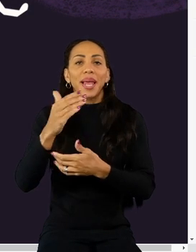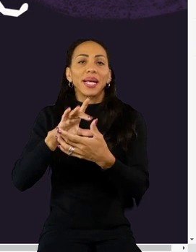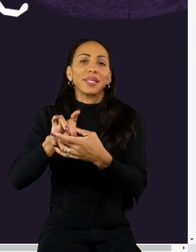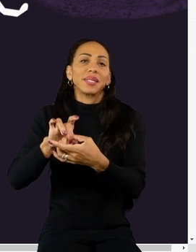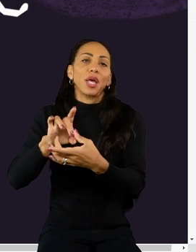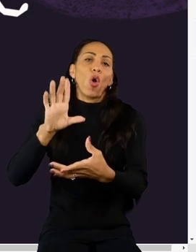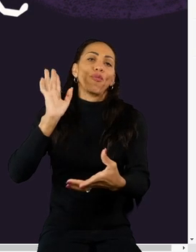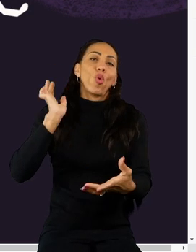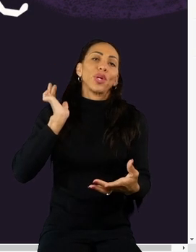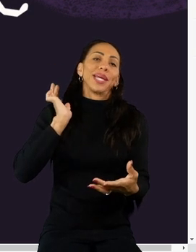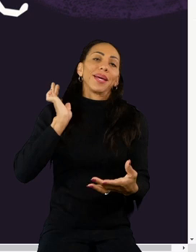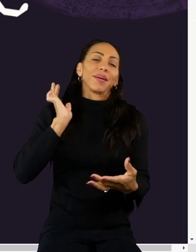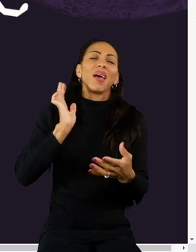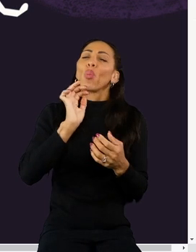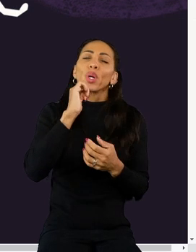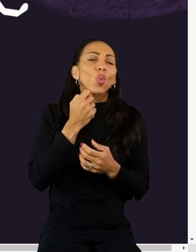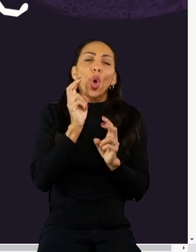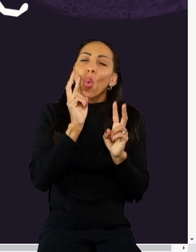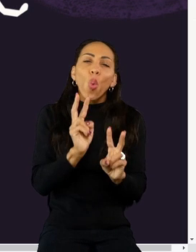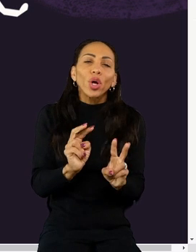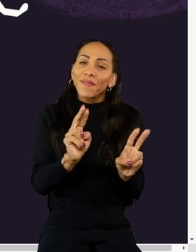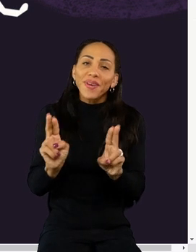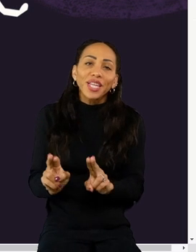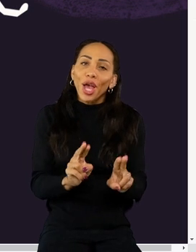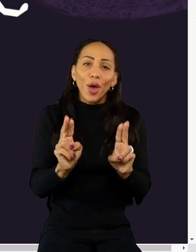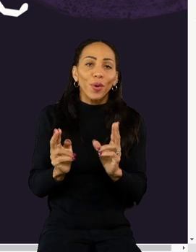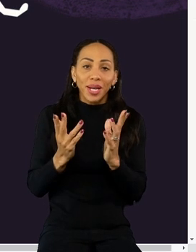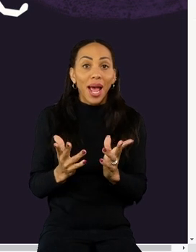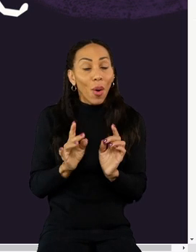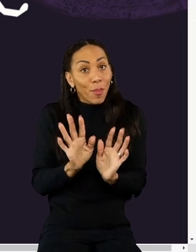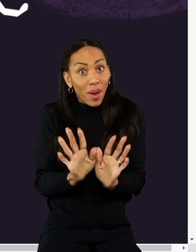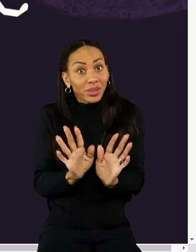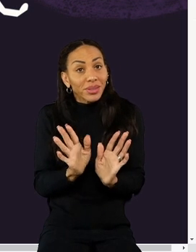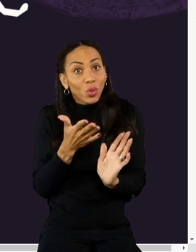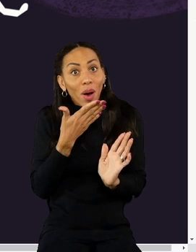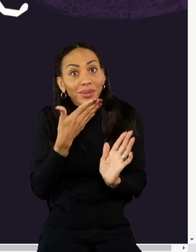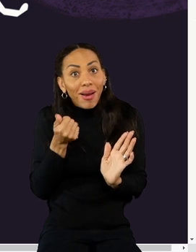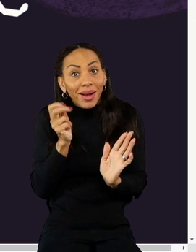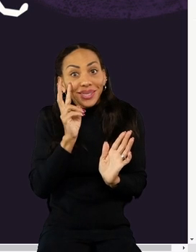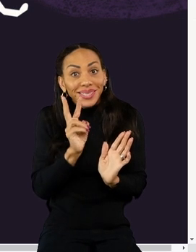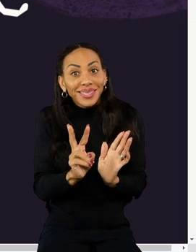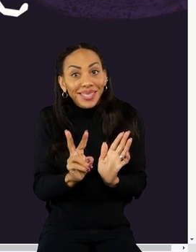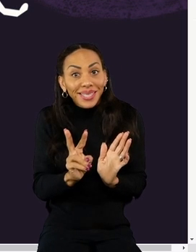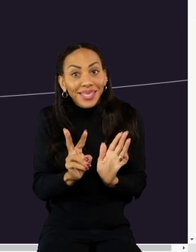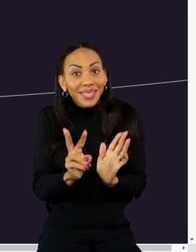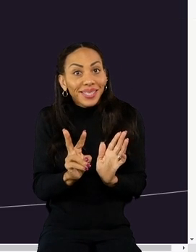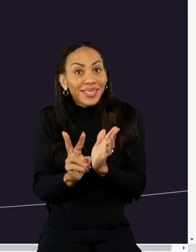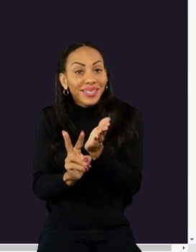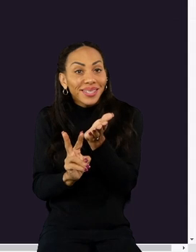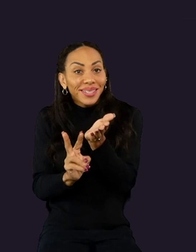who takes you through the offboarding process. Again, we won't watch that video, but just to see it on